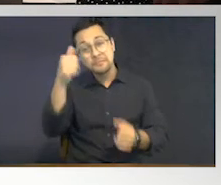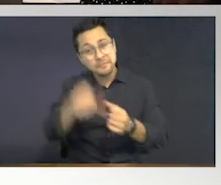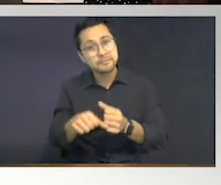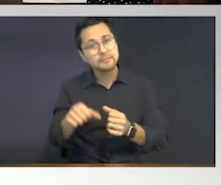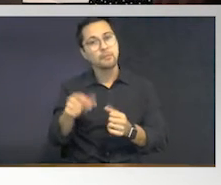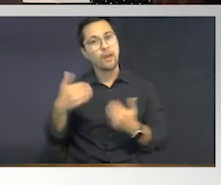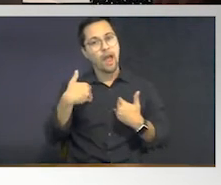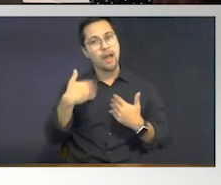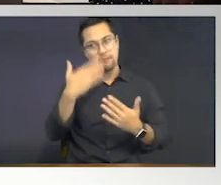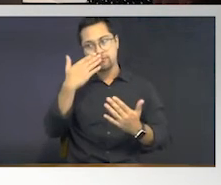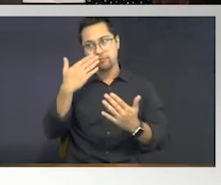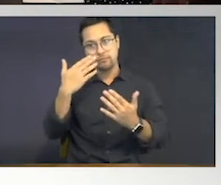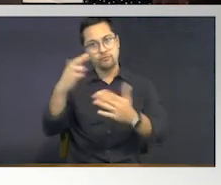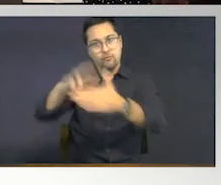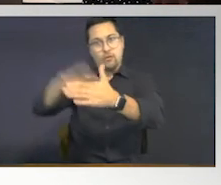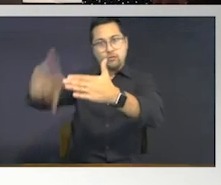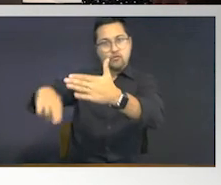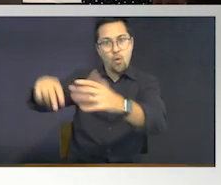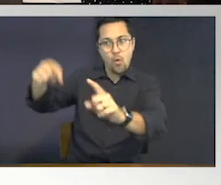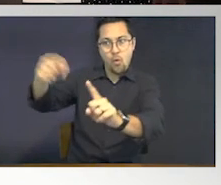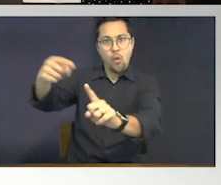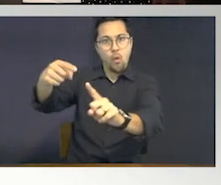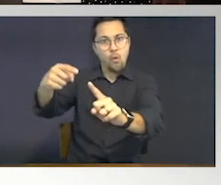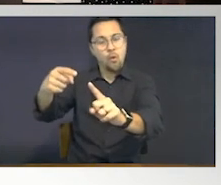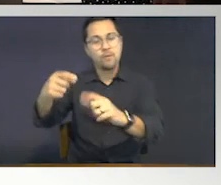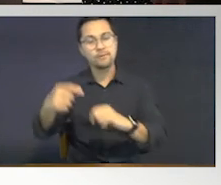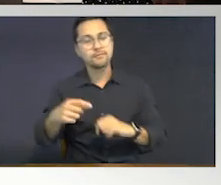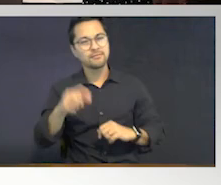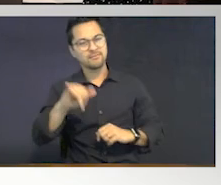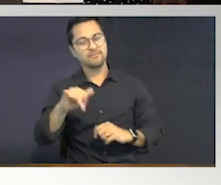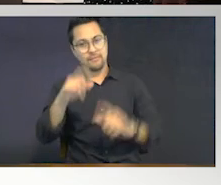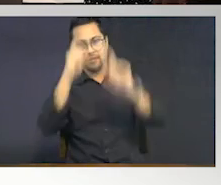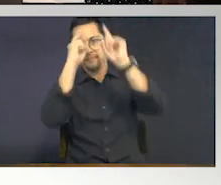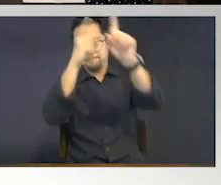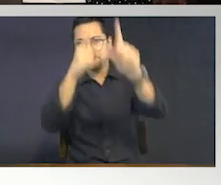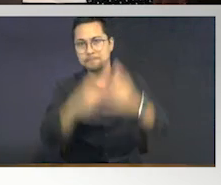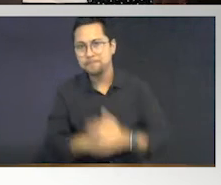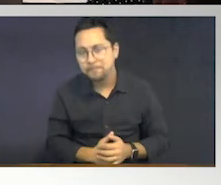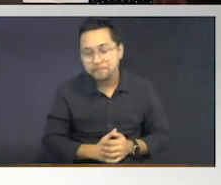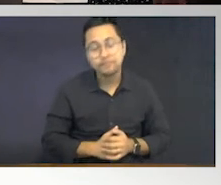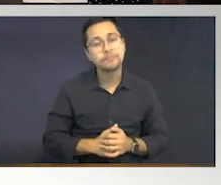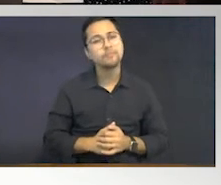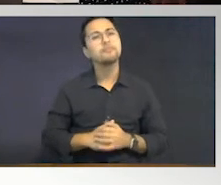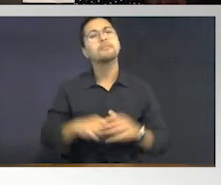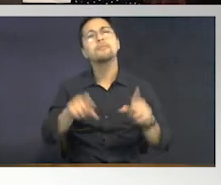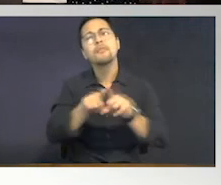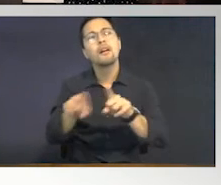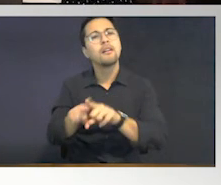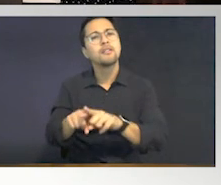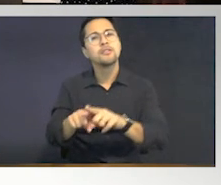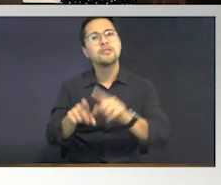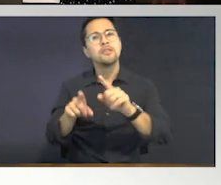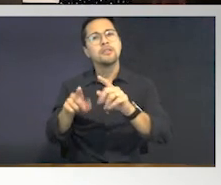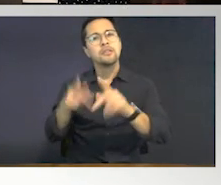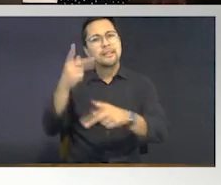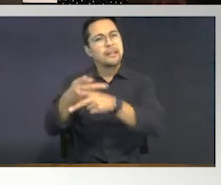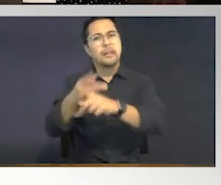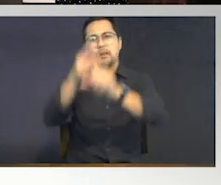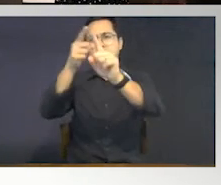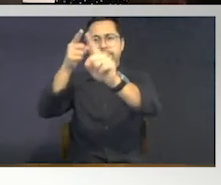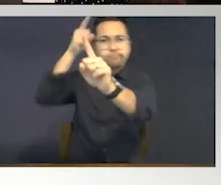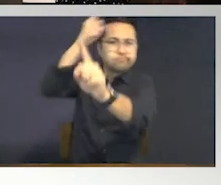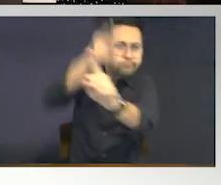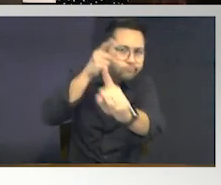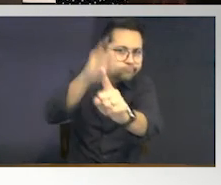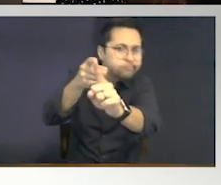sort of outcome that comes out of that. So. And stay on target, that's another,